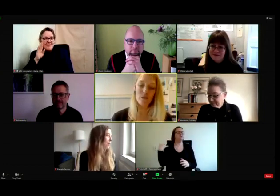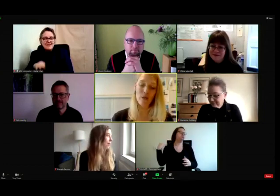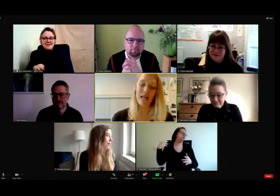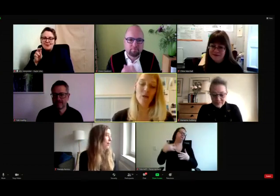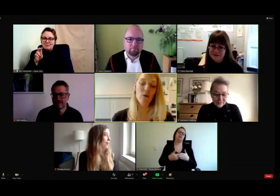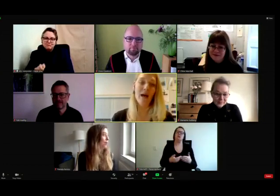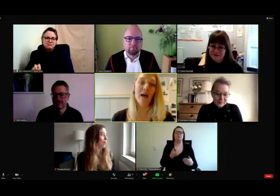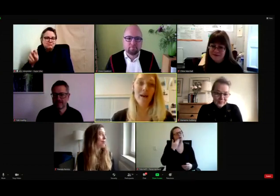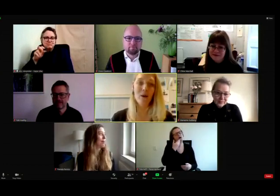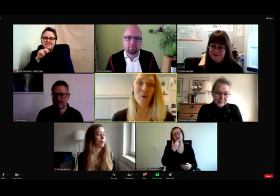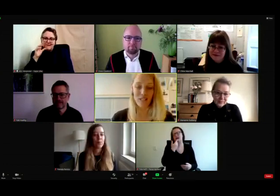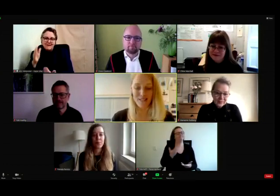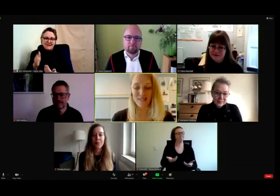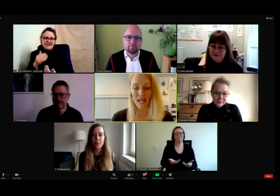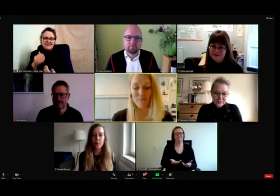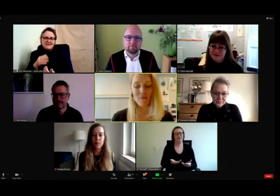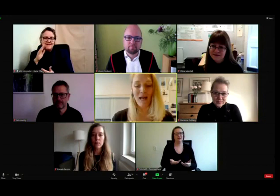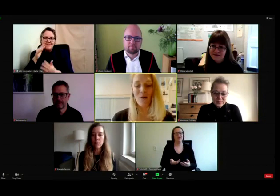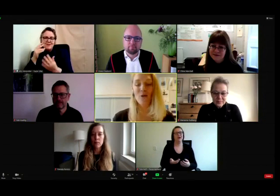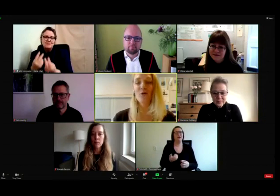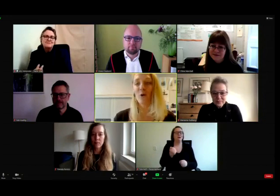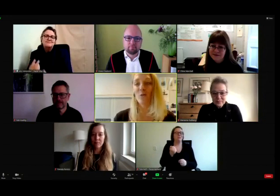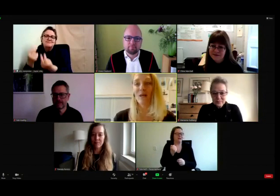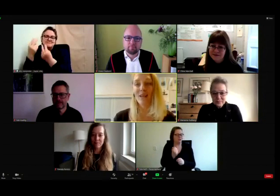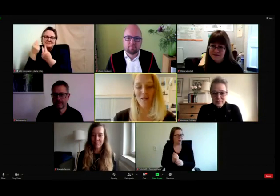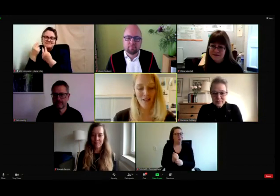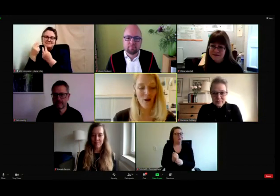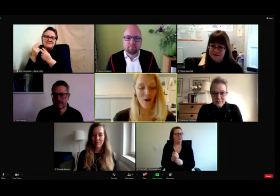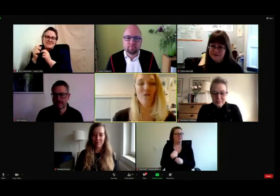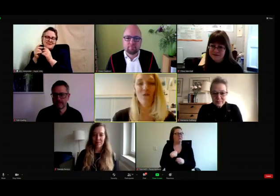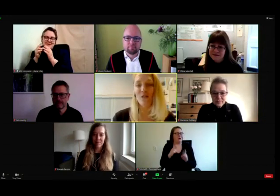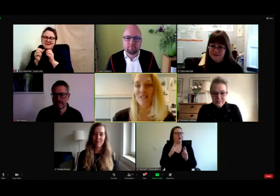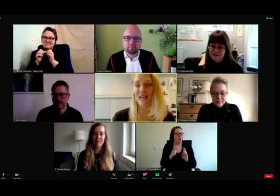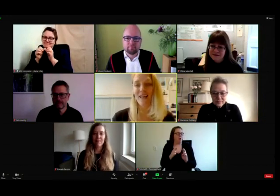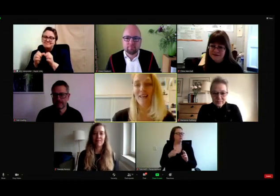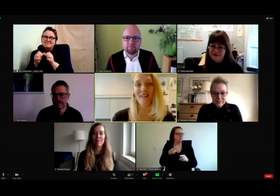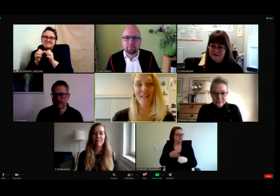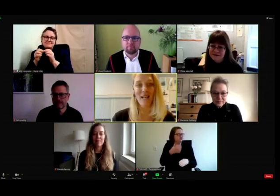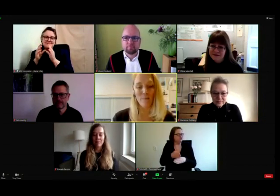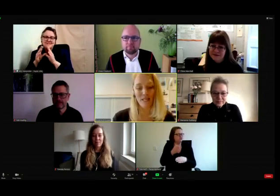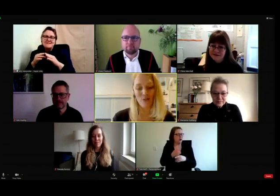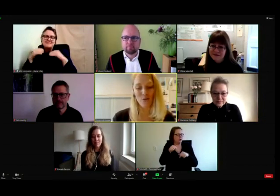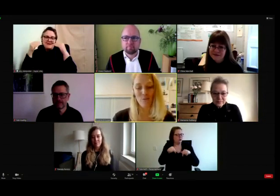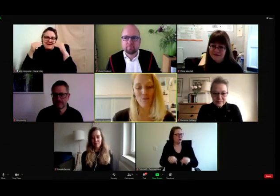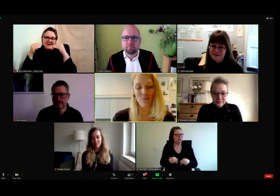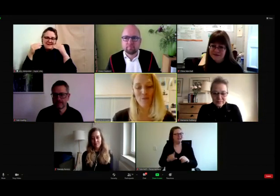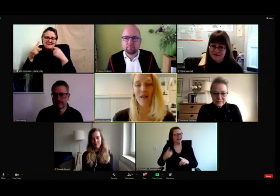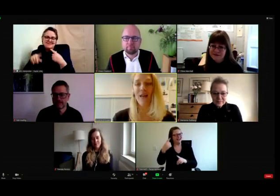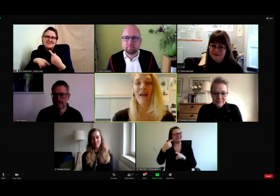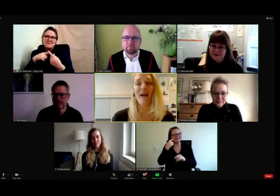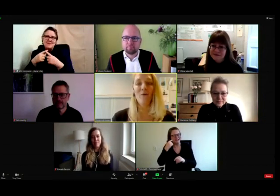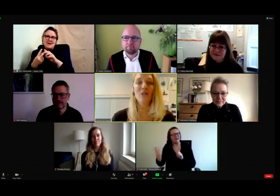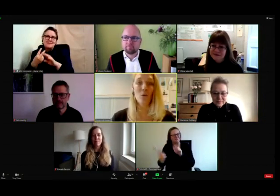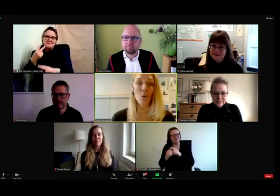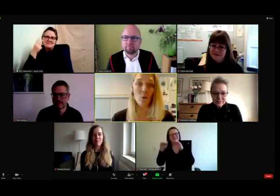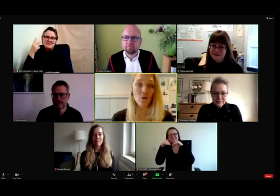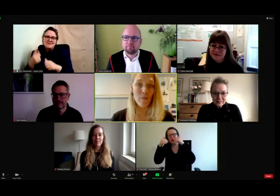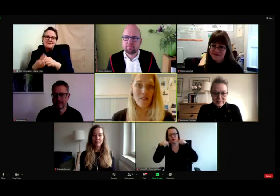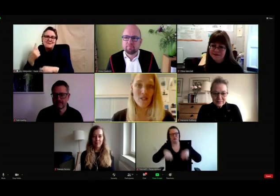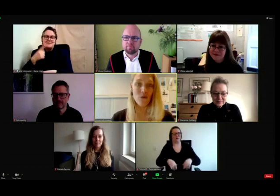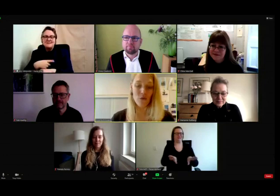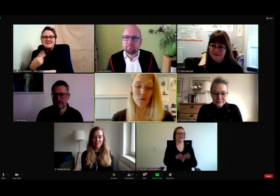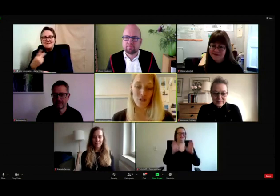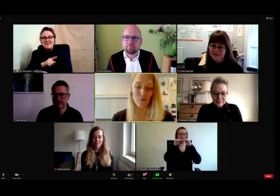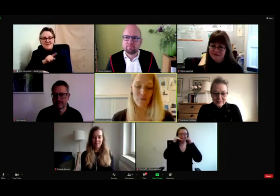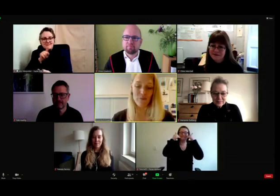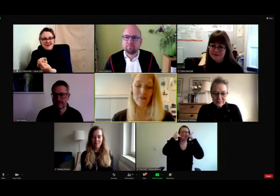I hope you can look back with that same smile you showed me on the first day that I met you. I wish you